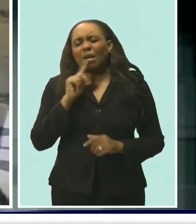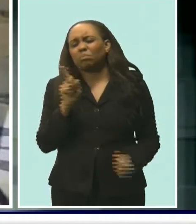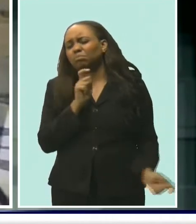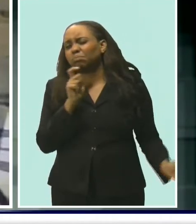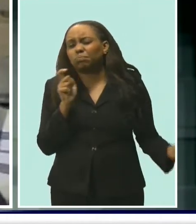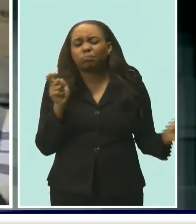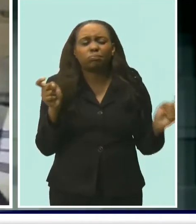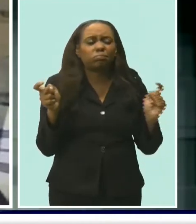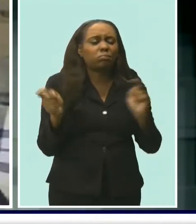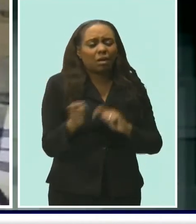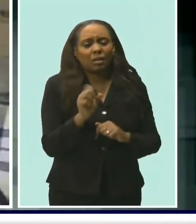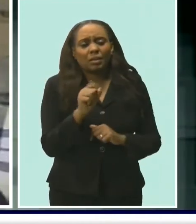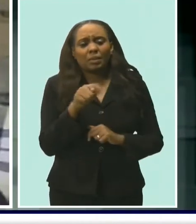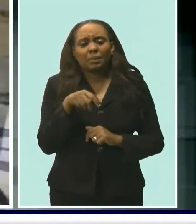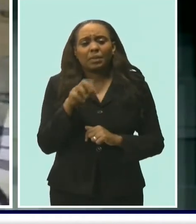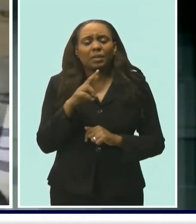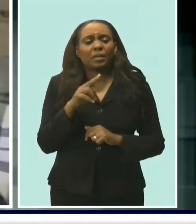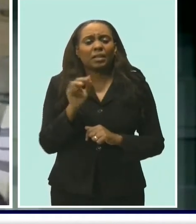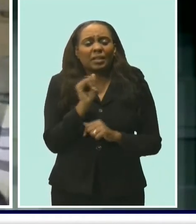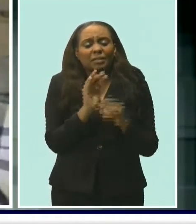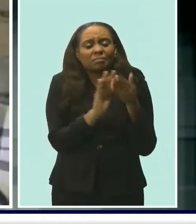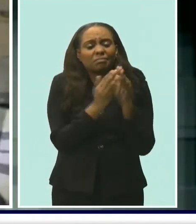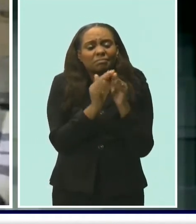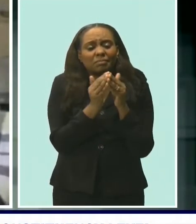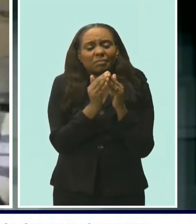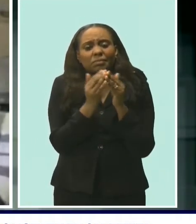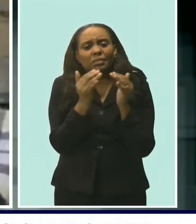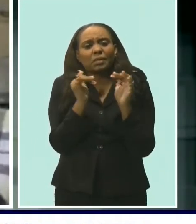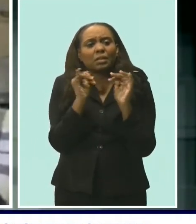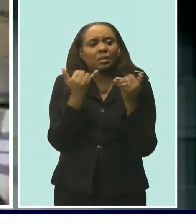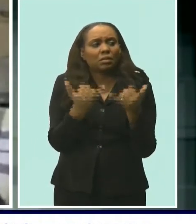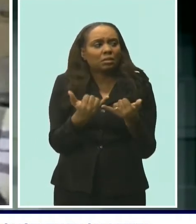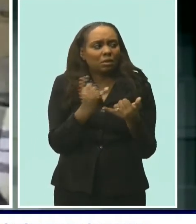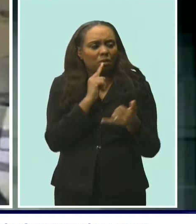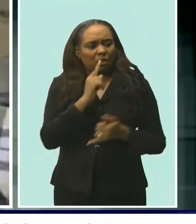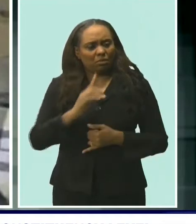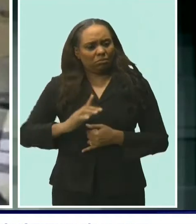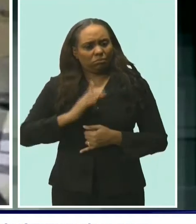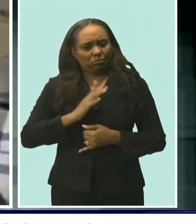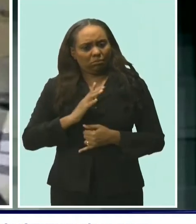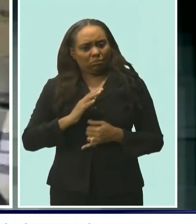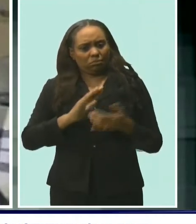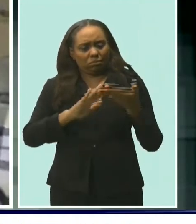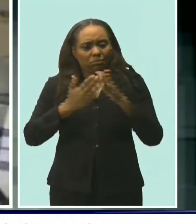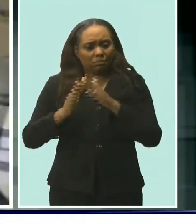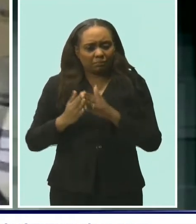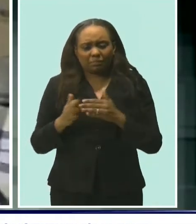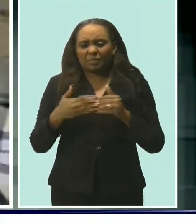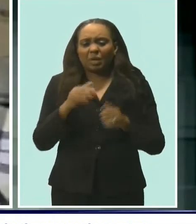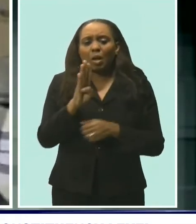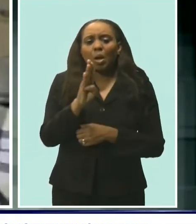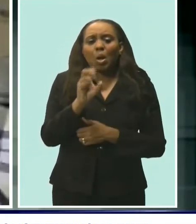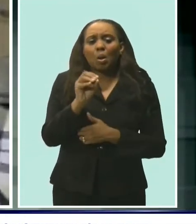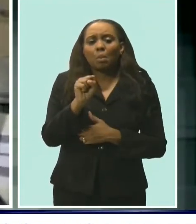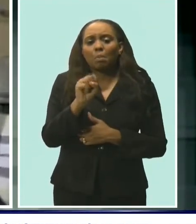Peter from a village to a constituency that any person can be proud of, whether it's in Boscobel, Barbados, Diamond